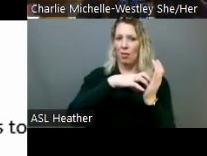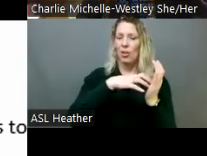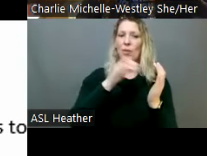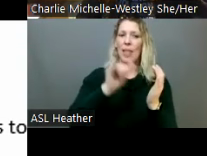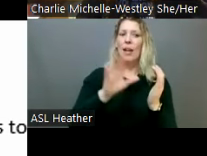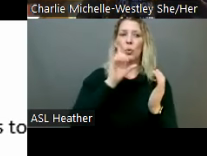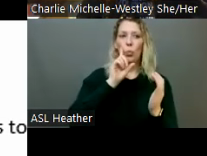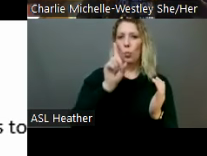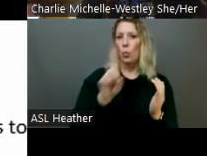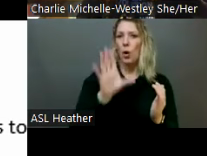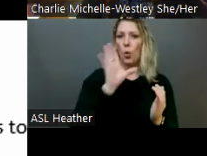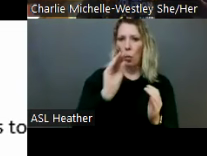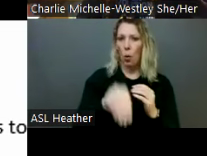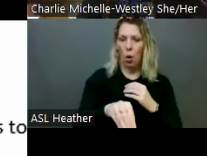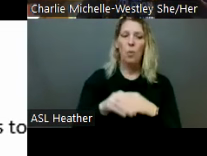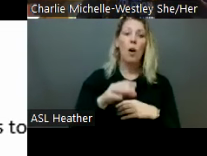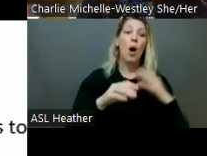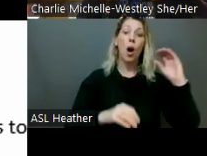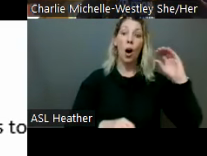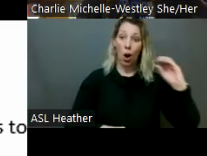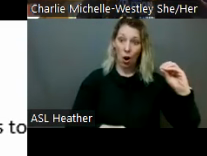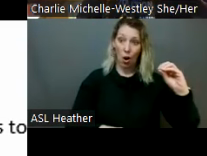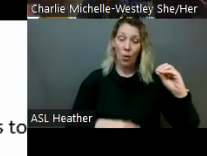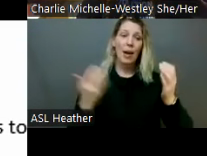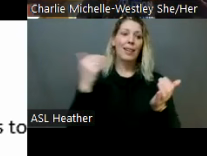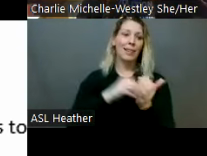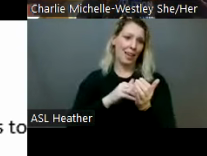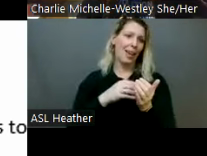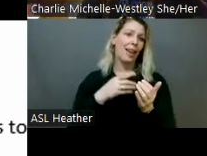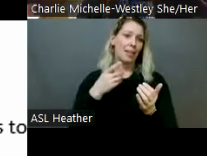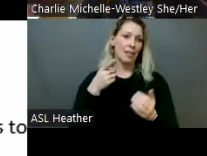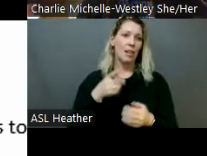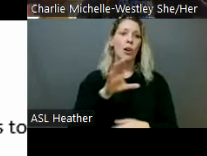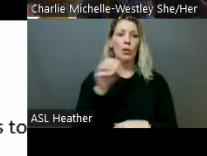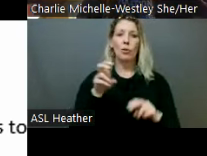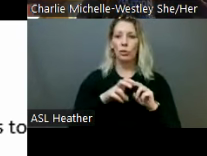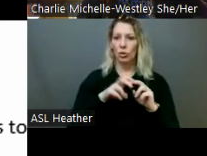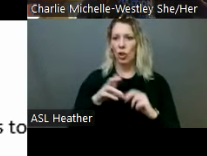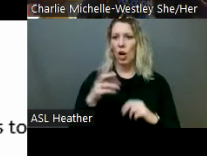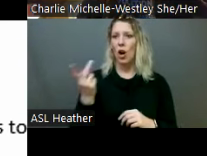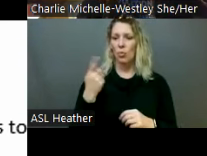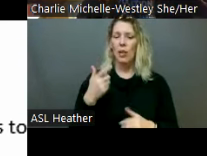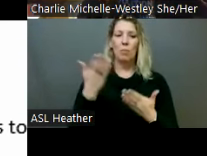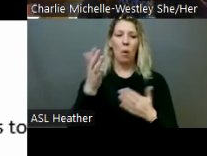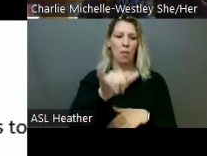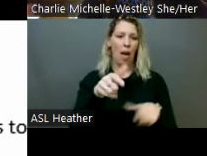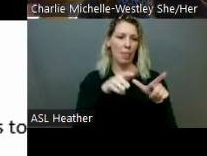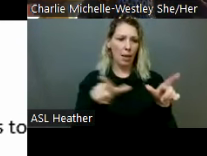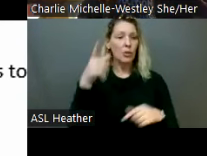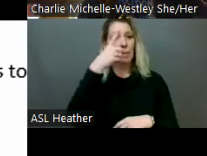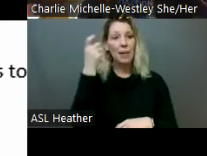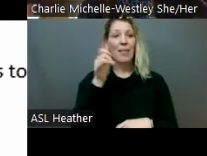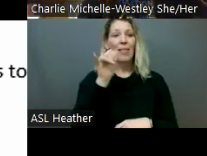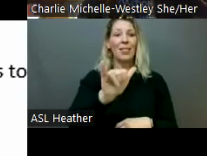it's going to go. And then again, subcommittee members, co-chair Michelle Wesley and I proposed this language because of that